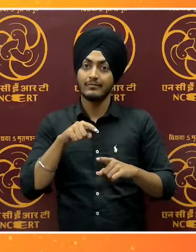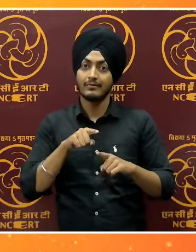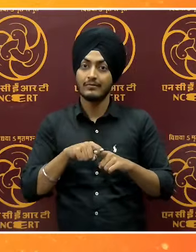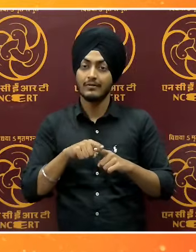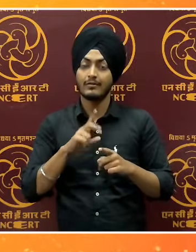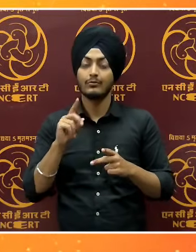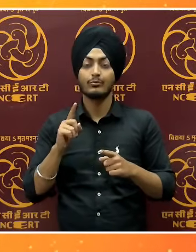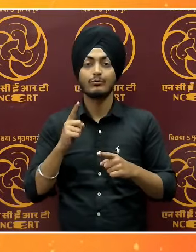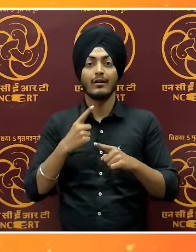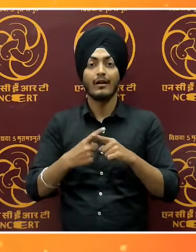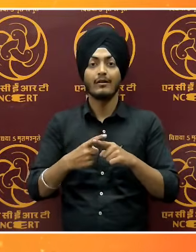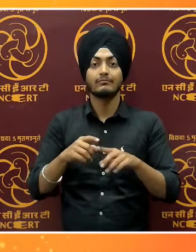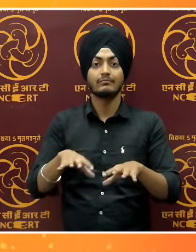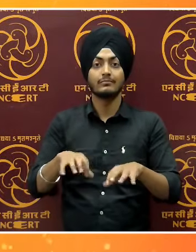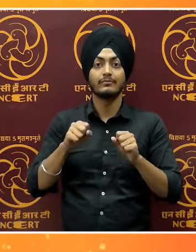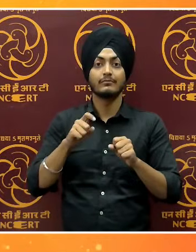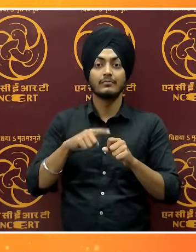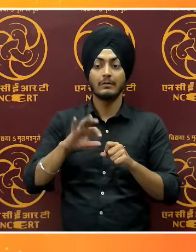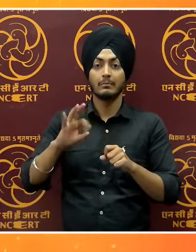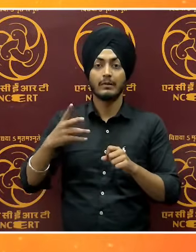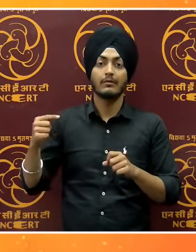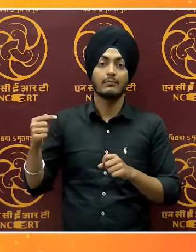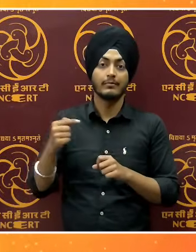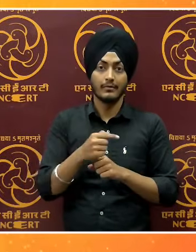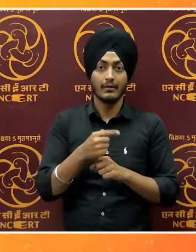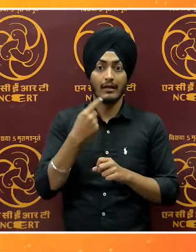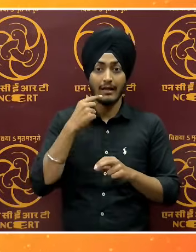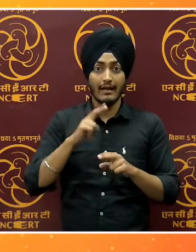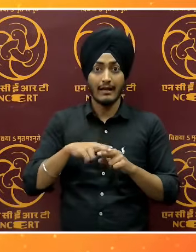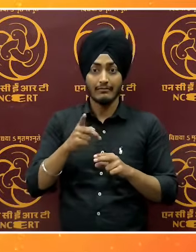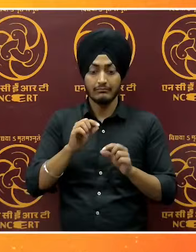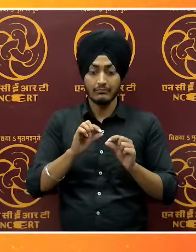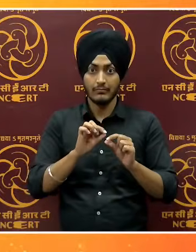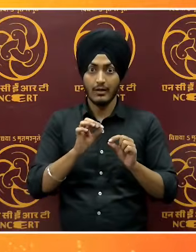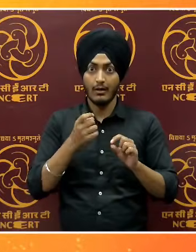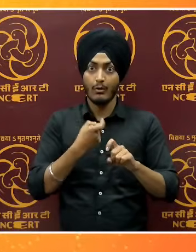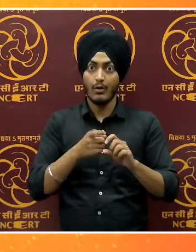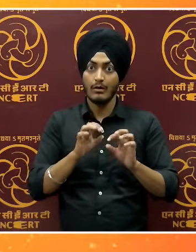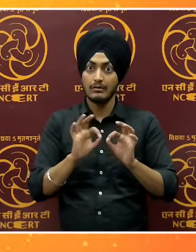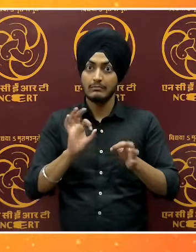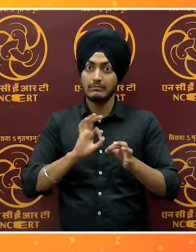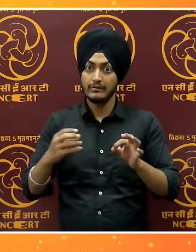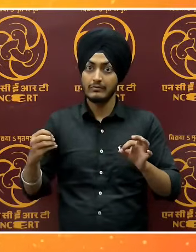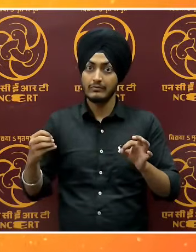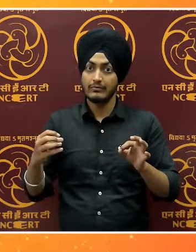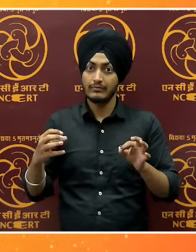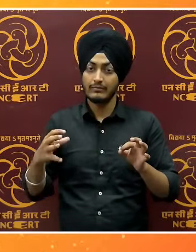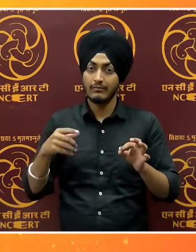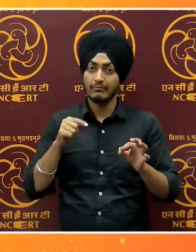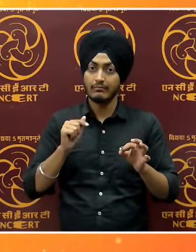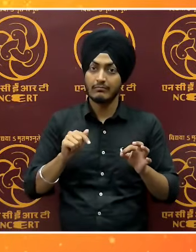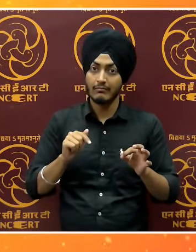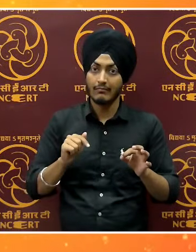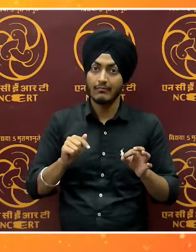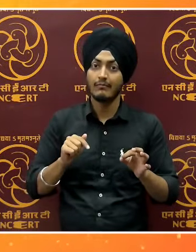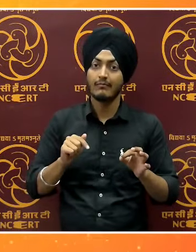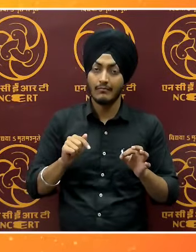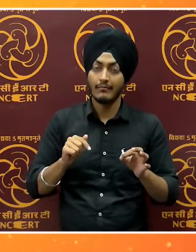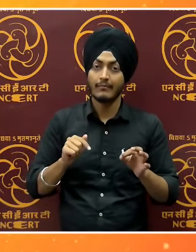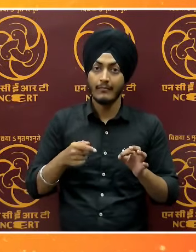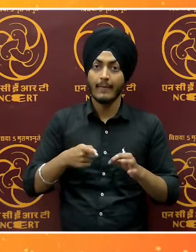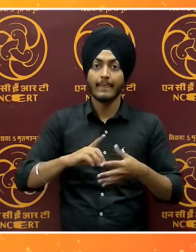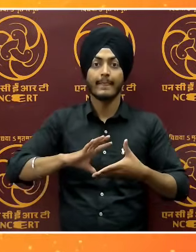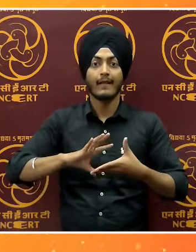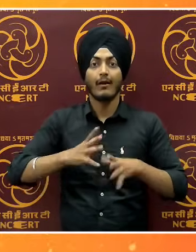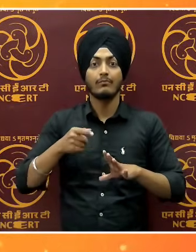X-ray is a electron beam. Or if you heat a filament, electron is ejected out of the filament,